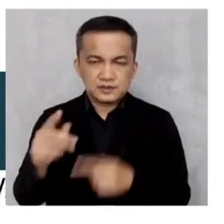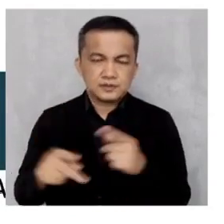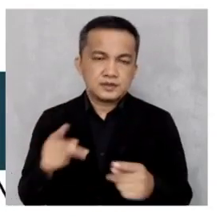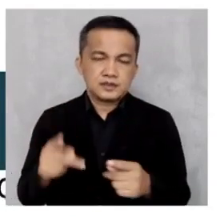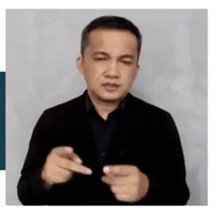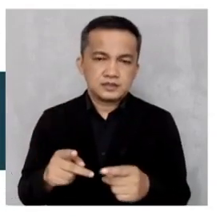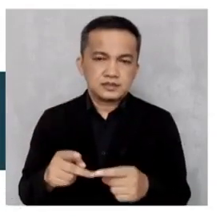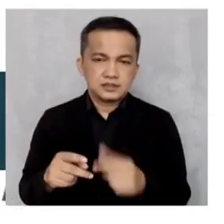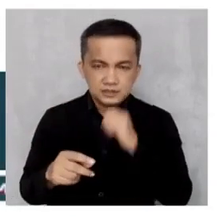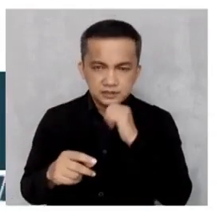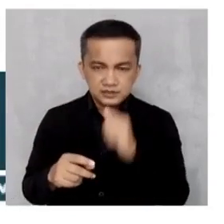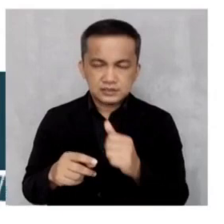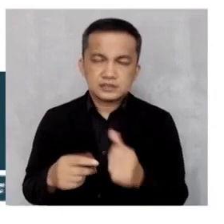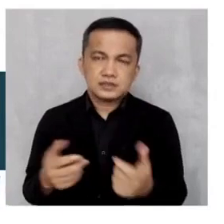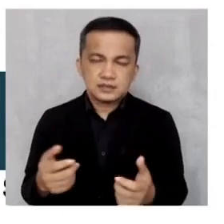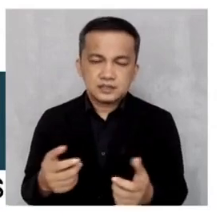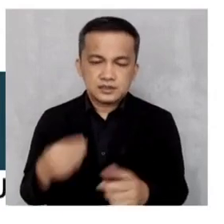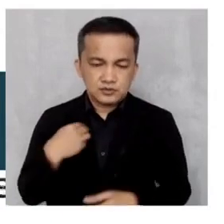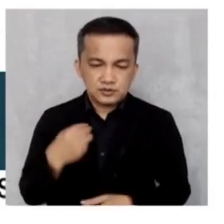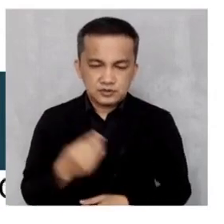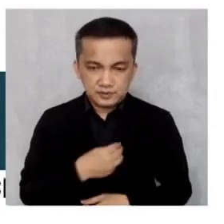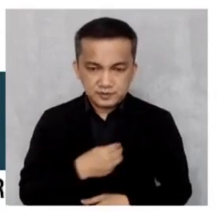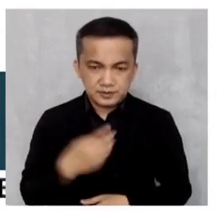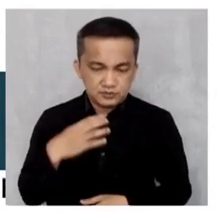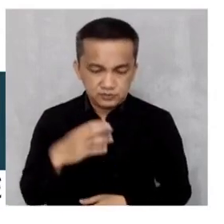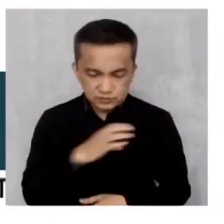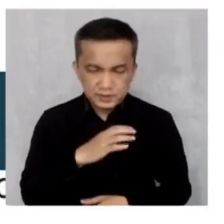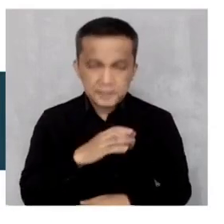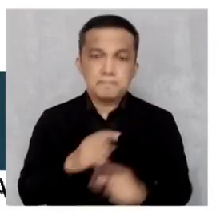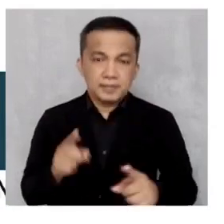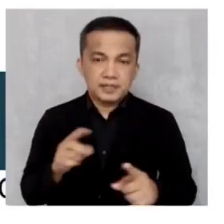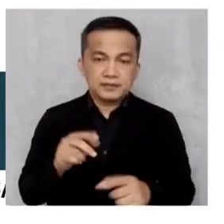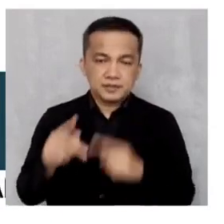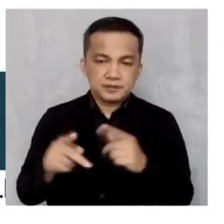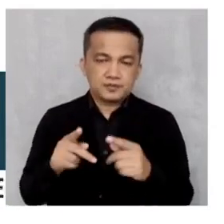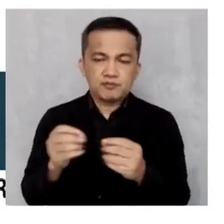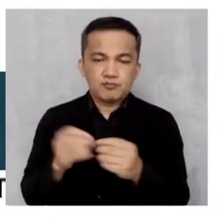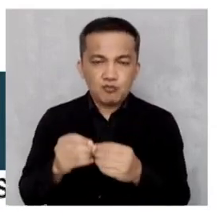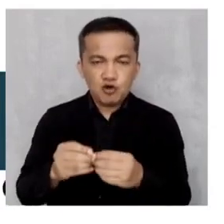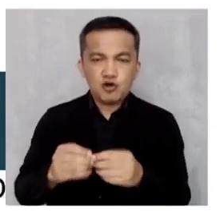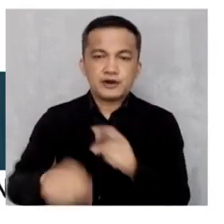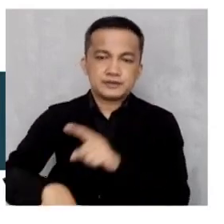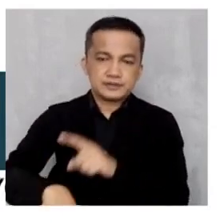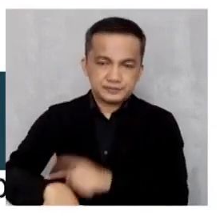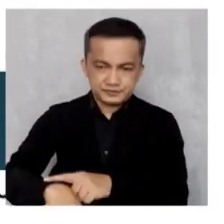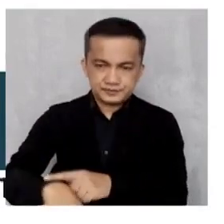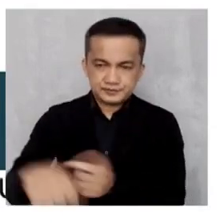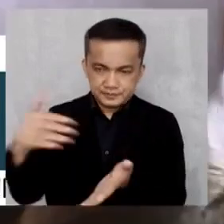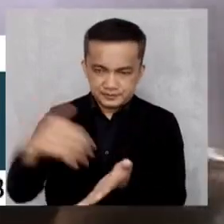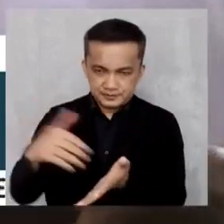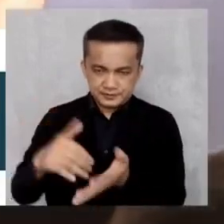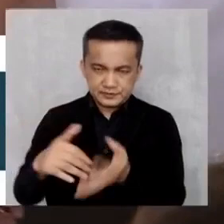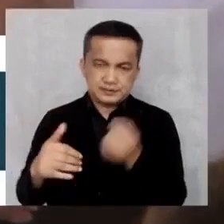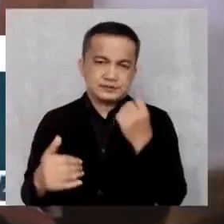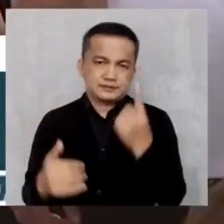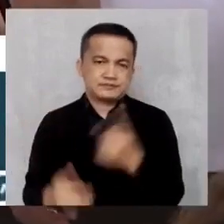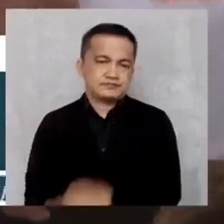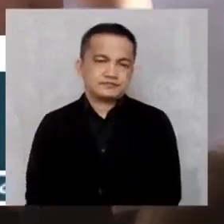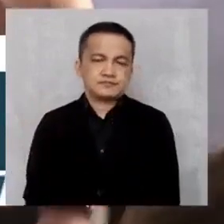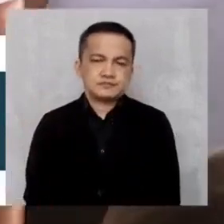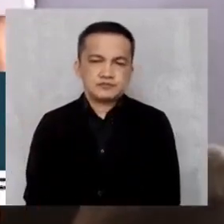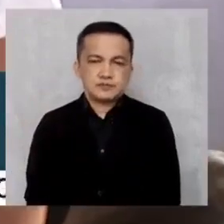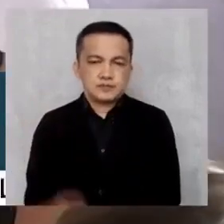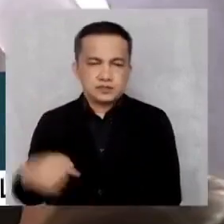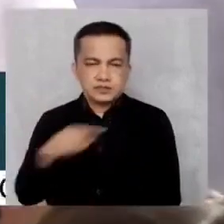not only the members of Congress, but the people more time to study and understand it. Let us pray that